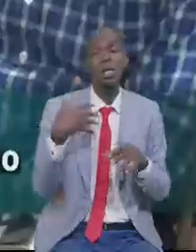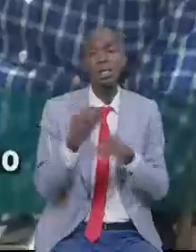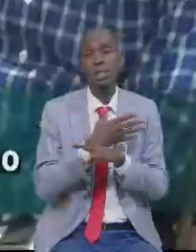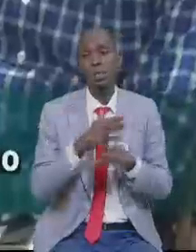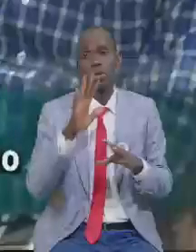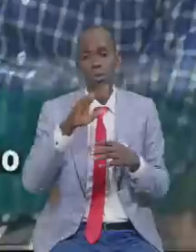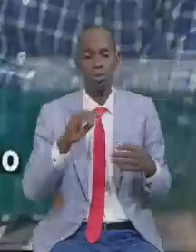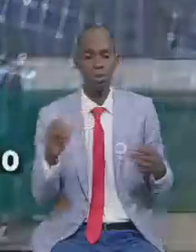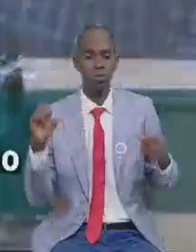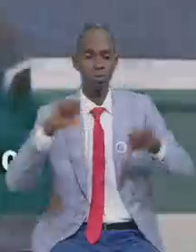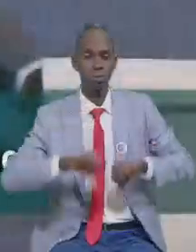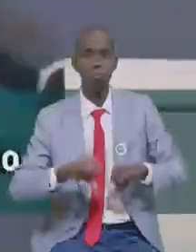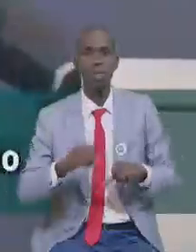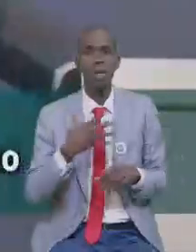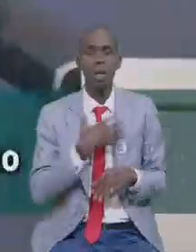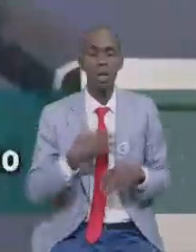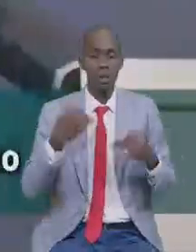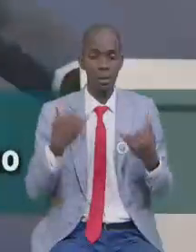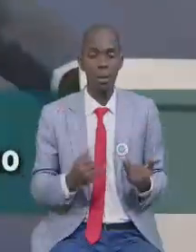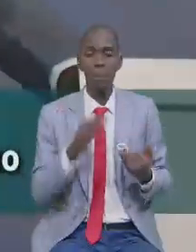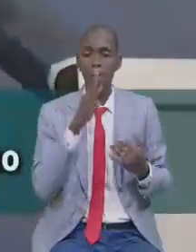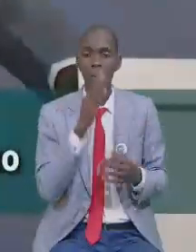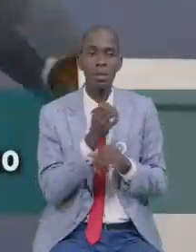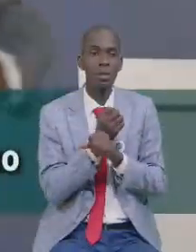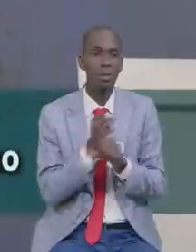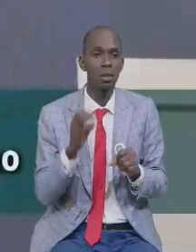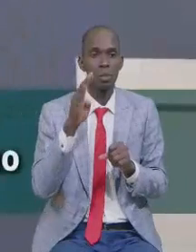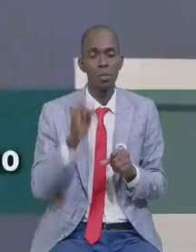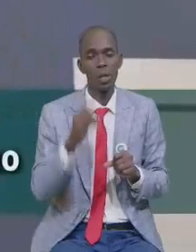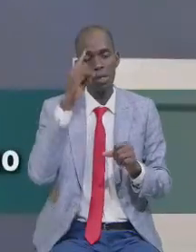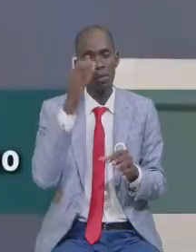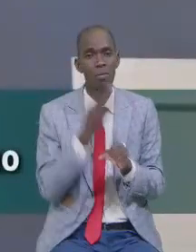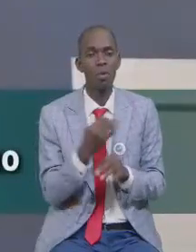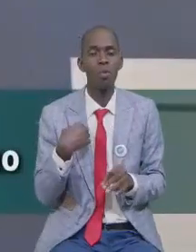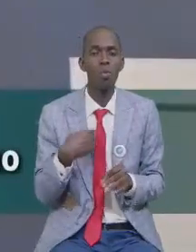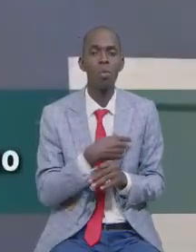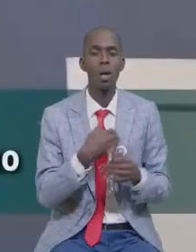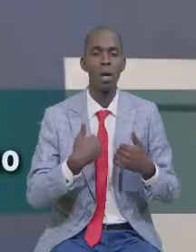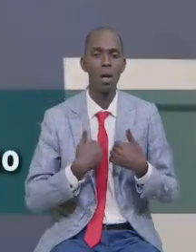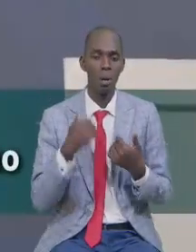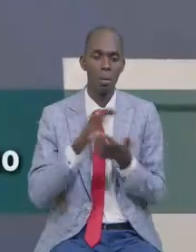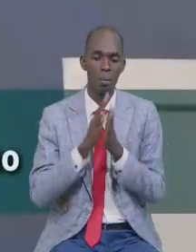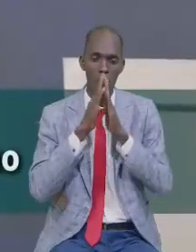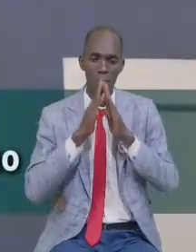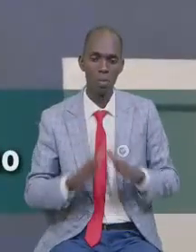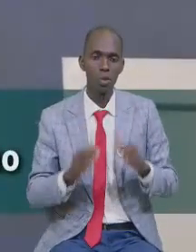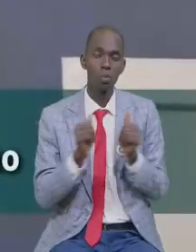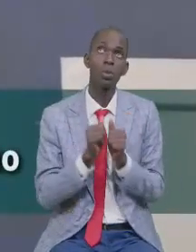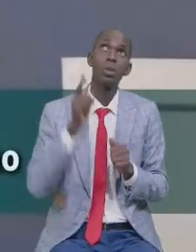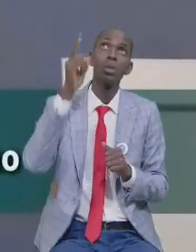being justified by faith, we have peace with God through our